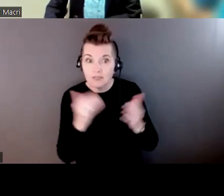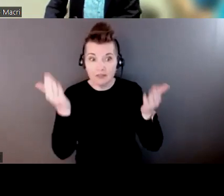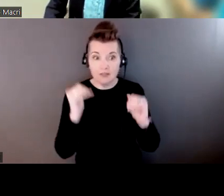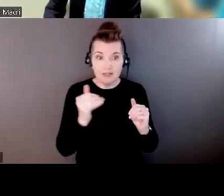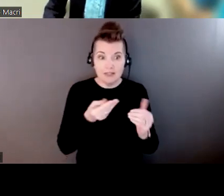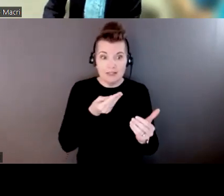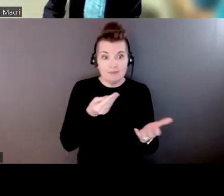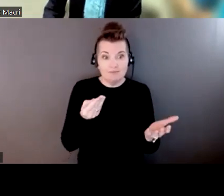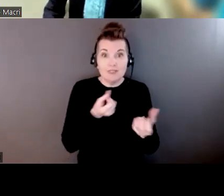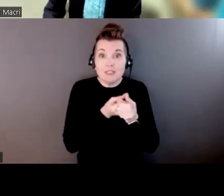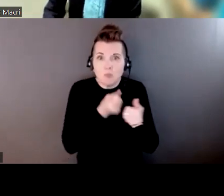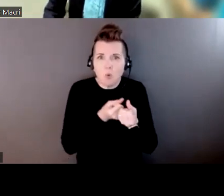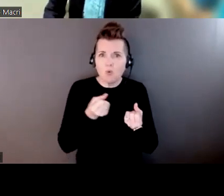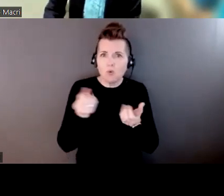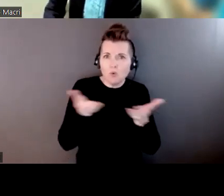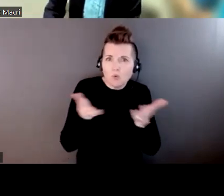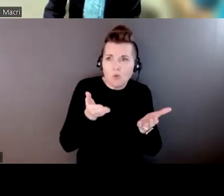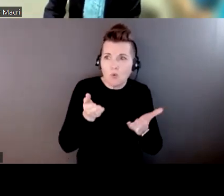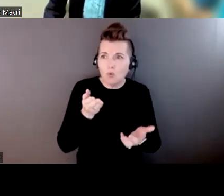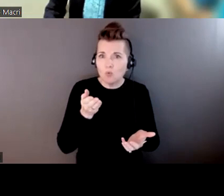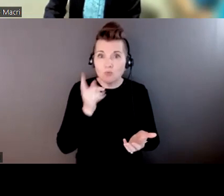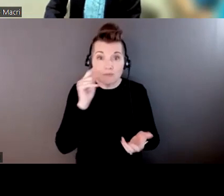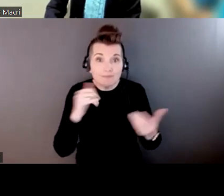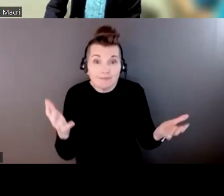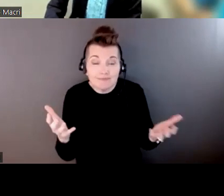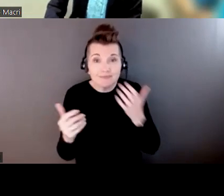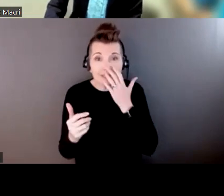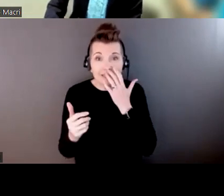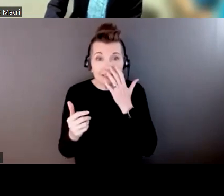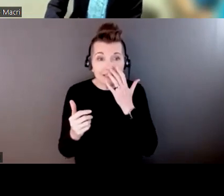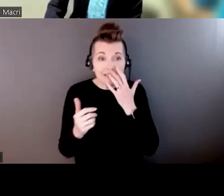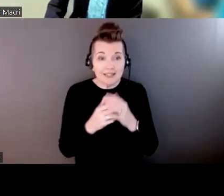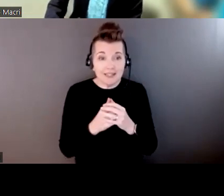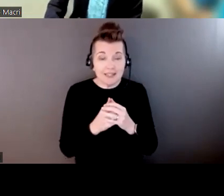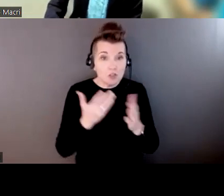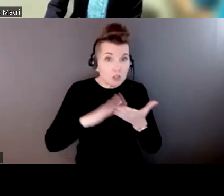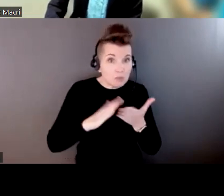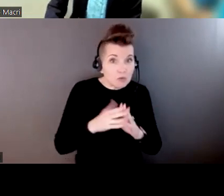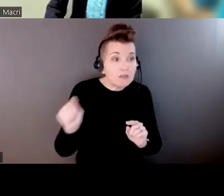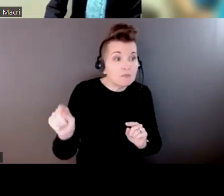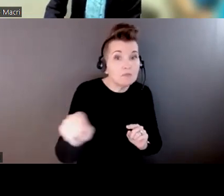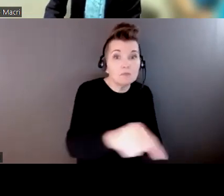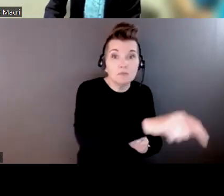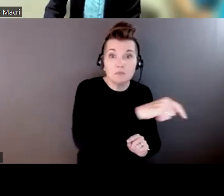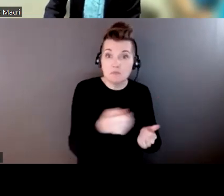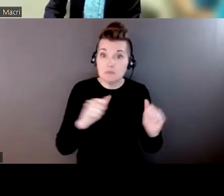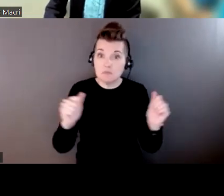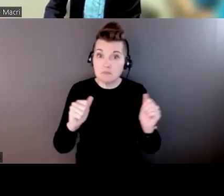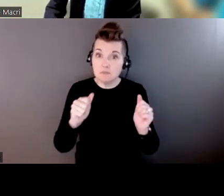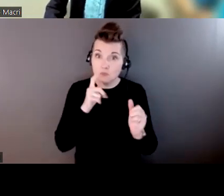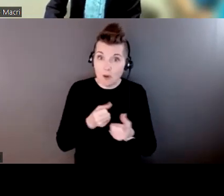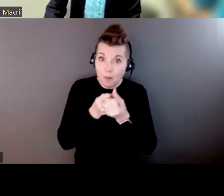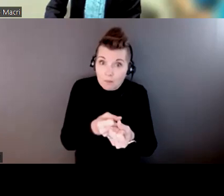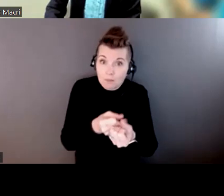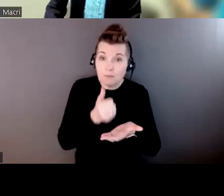to help in the future? And the community around you, are you part of community groups that are very helpful? Are you part of